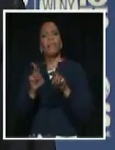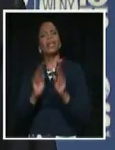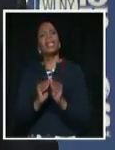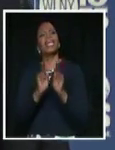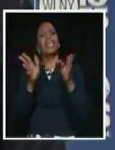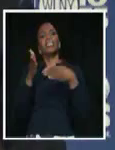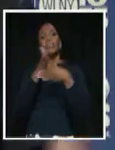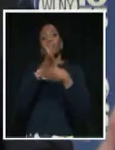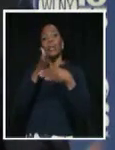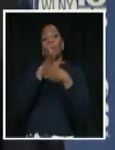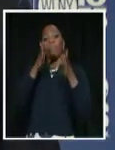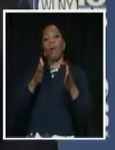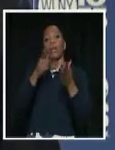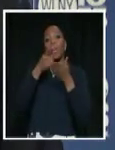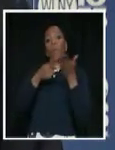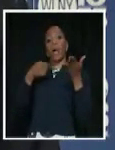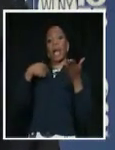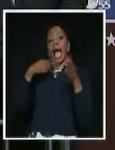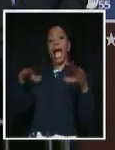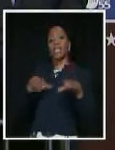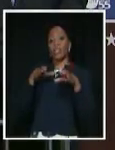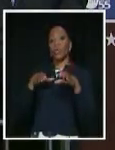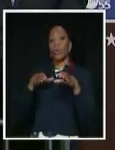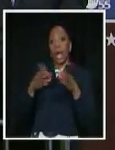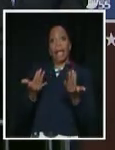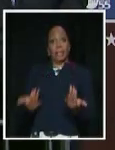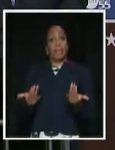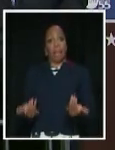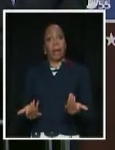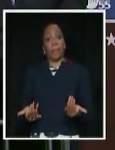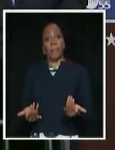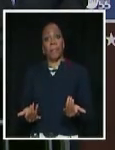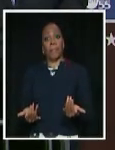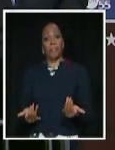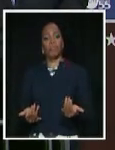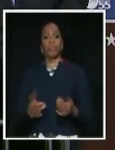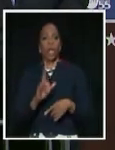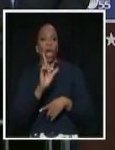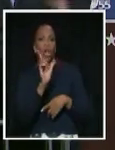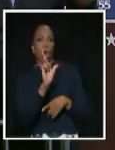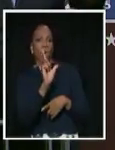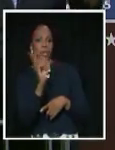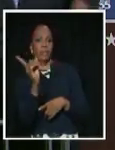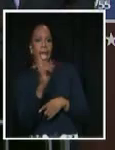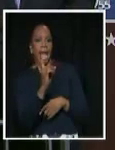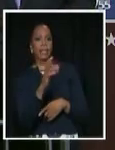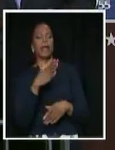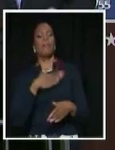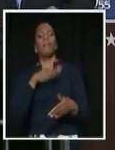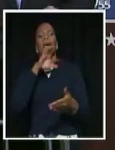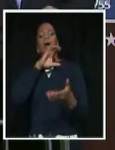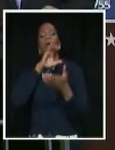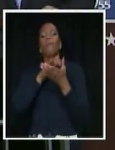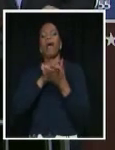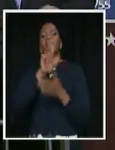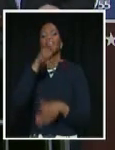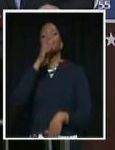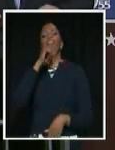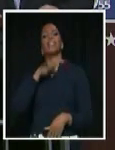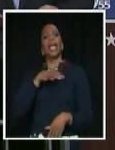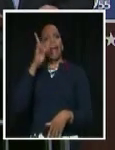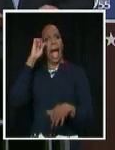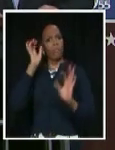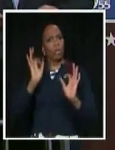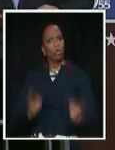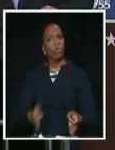partner in all I do, as she has been up to this moment. Mr. Lhota? My wife as First Lady will absolutely be my